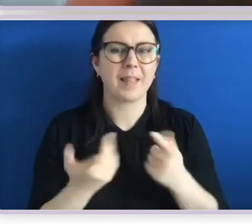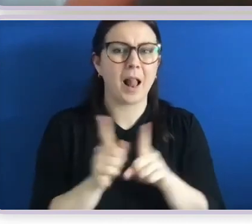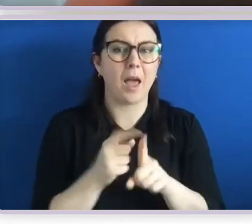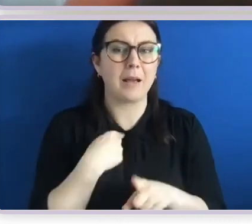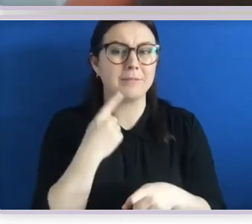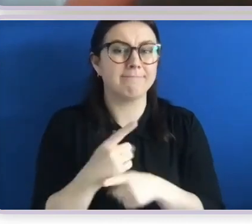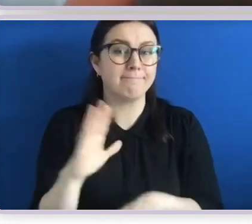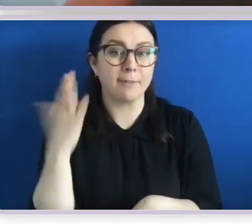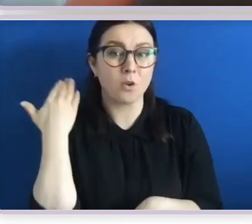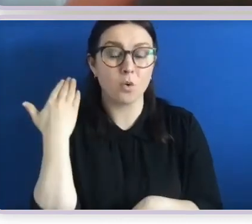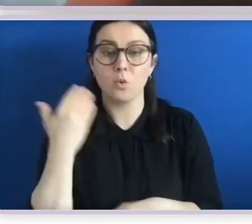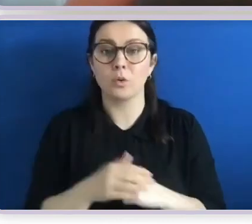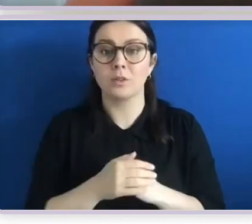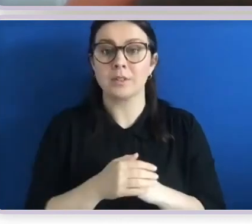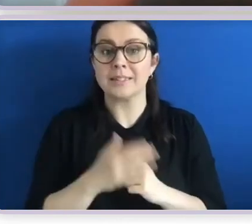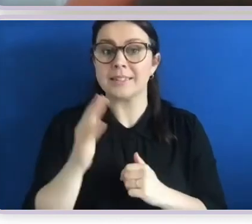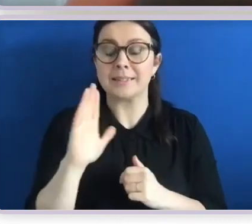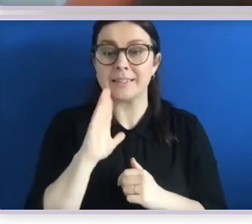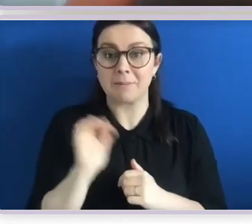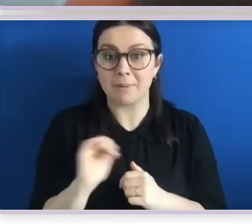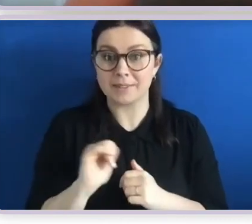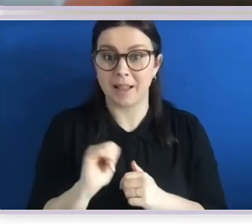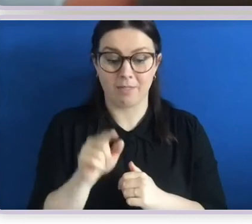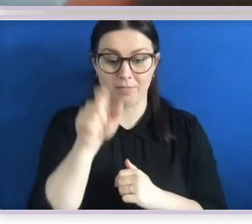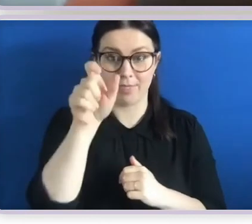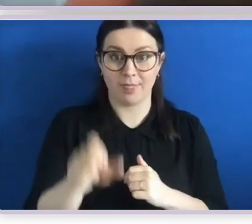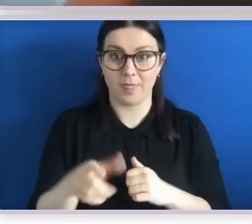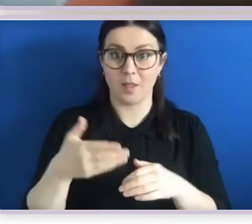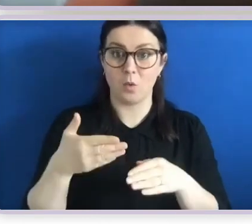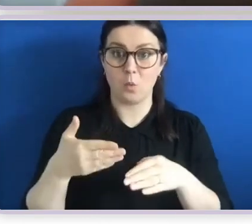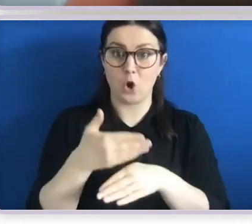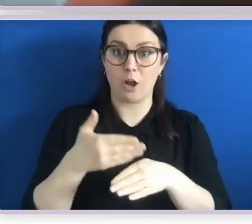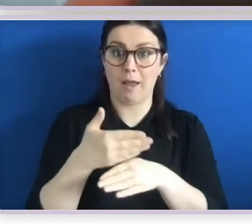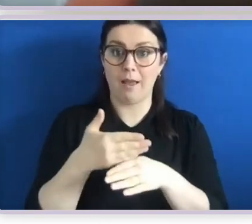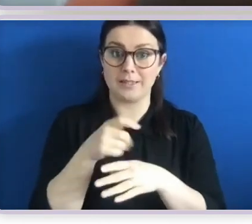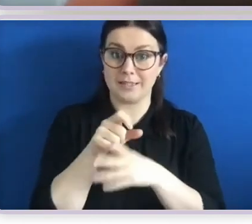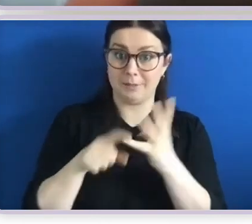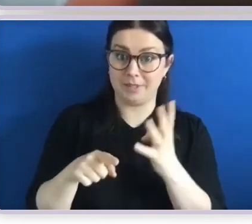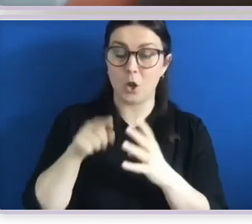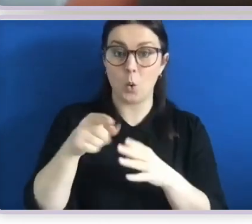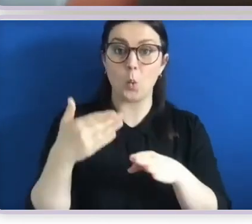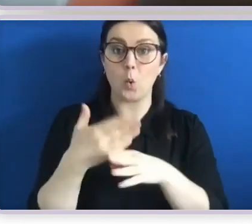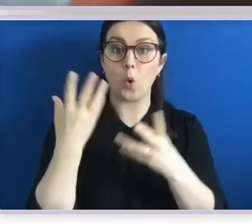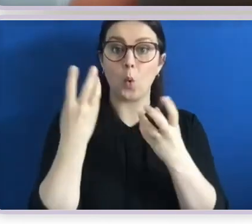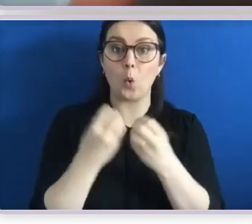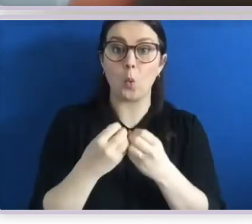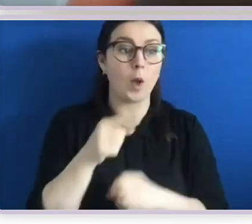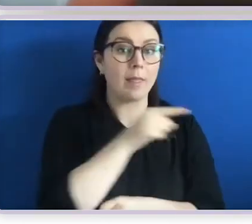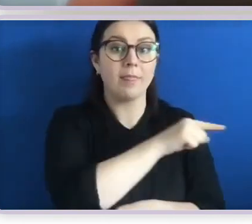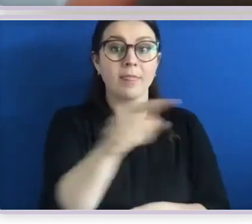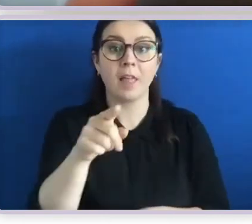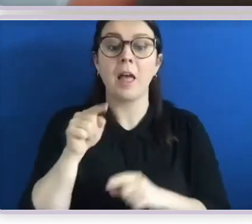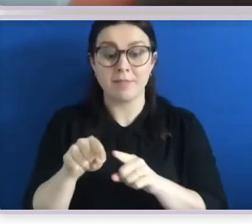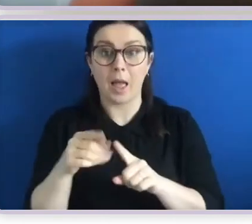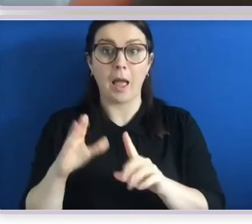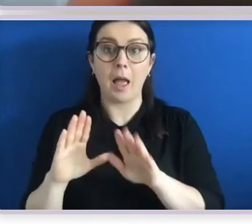doesn't matter if the disability worker is working with people with disabilities and they're employed by government or in